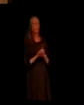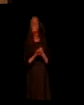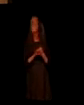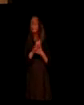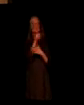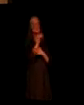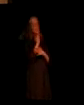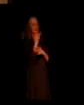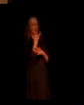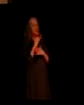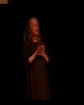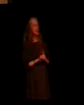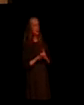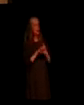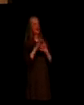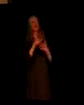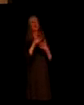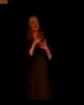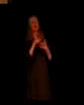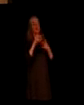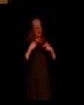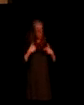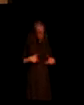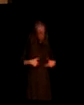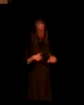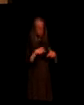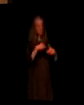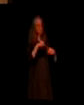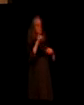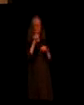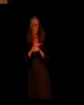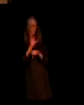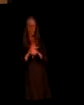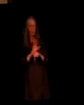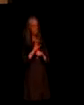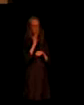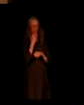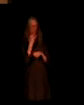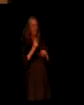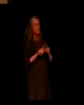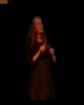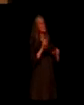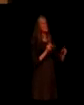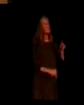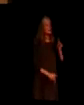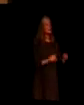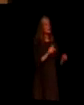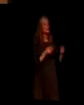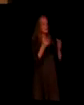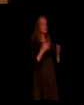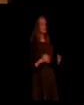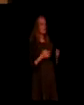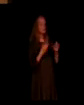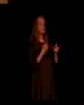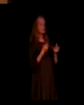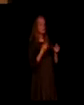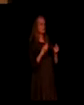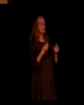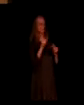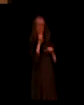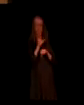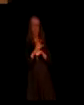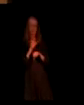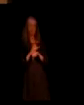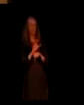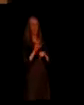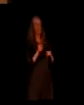isn't model error. This is human error. This is humanity deciding what we're going to do. I don't